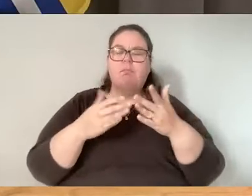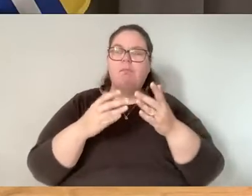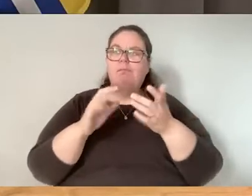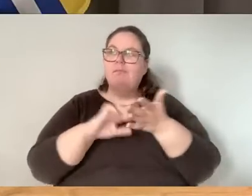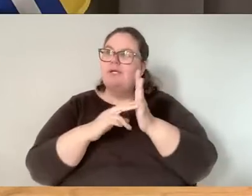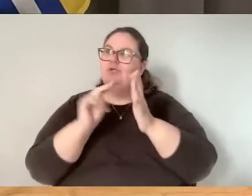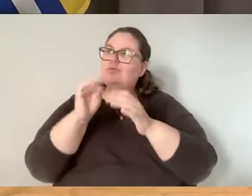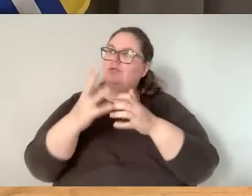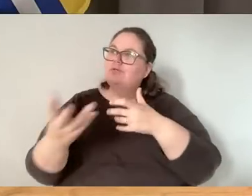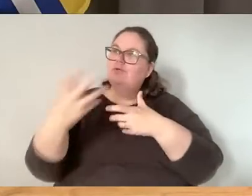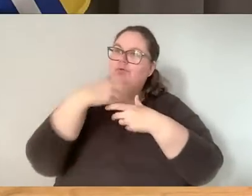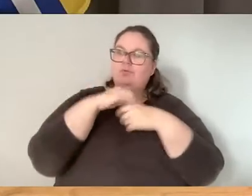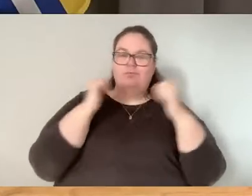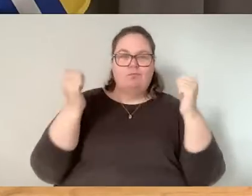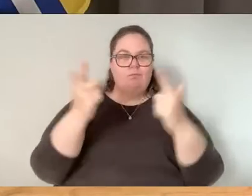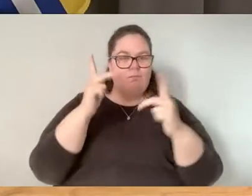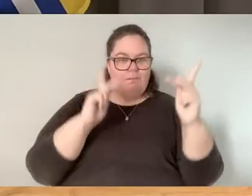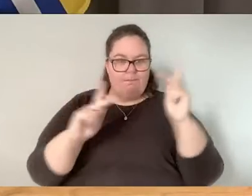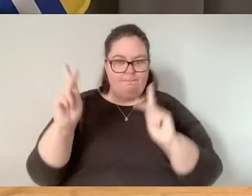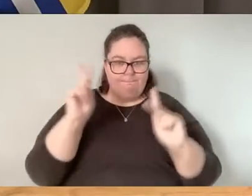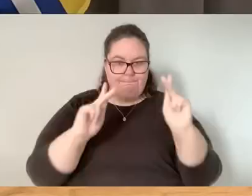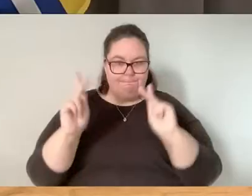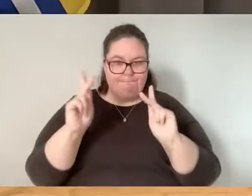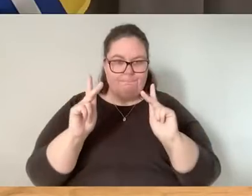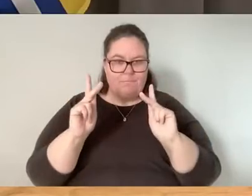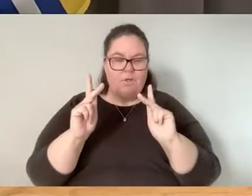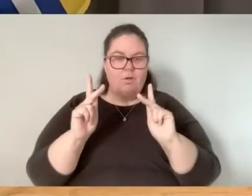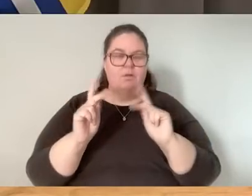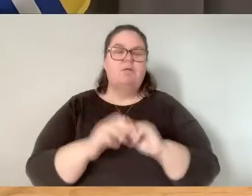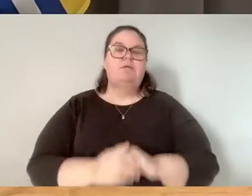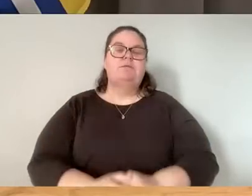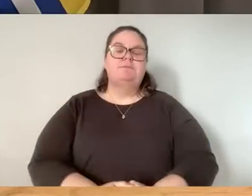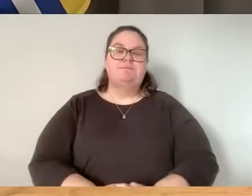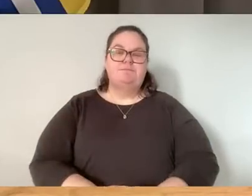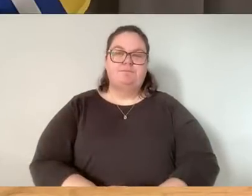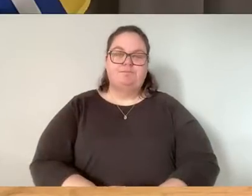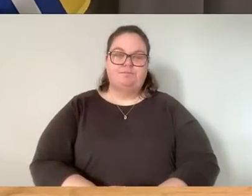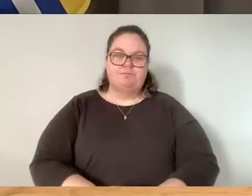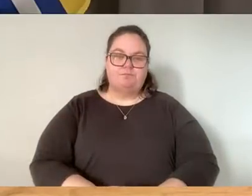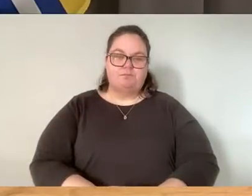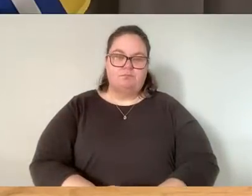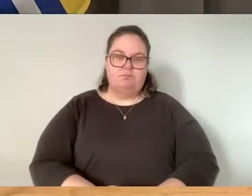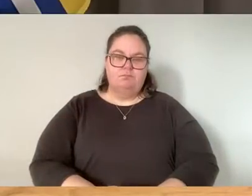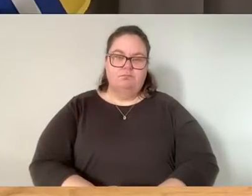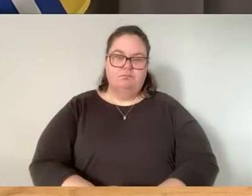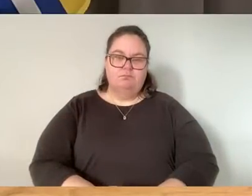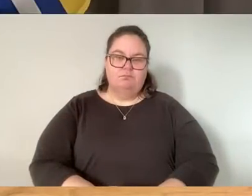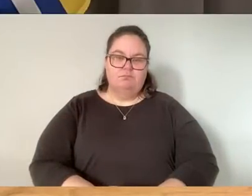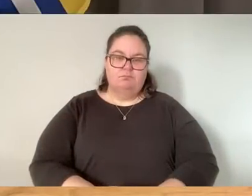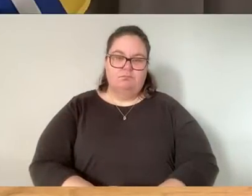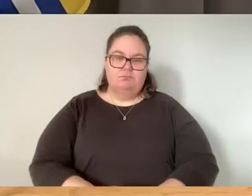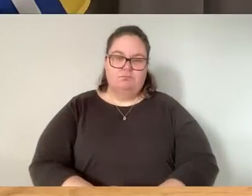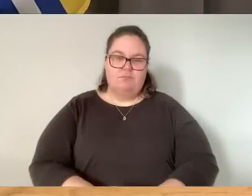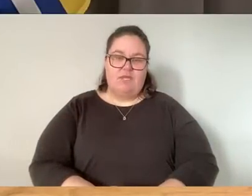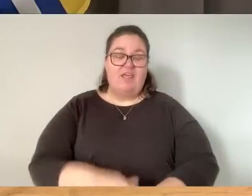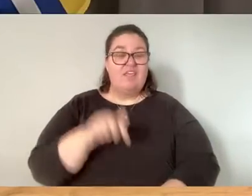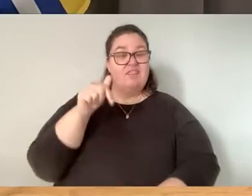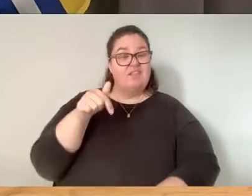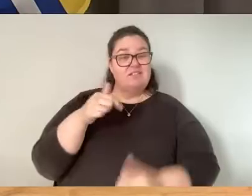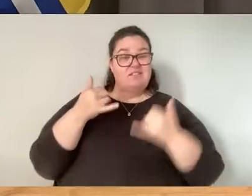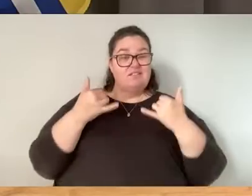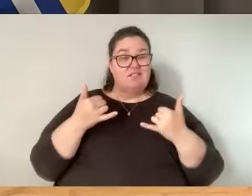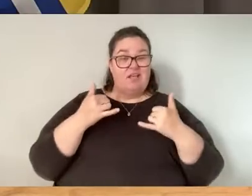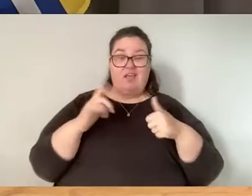all. To a more accessible New Brunswick, and we will be the first of many steps we take over the next